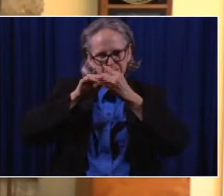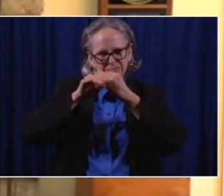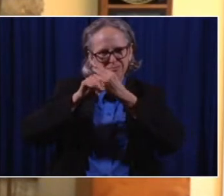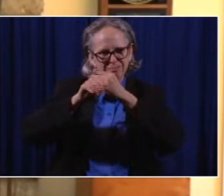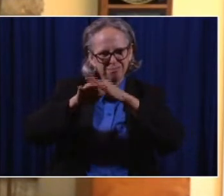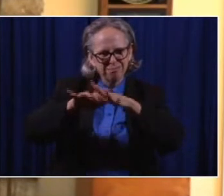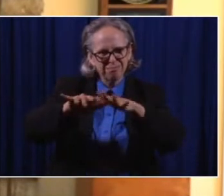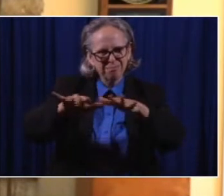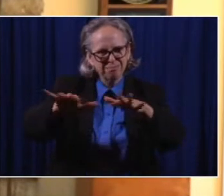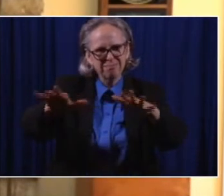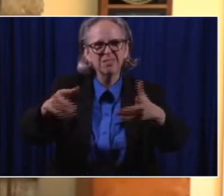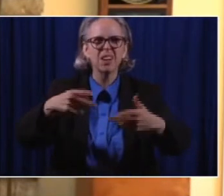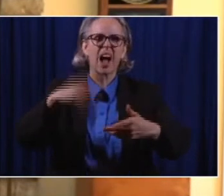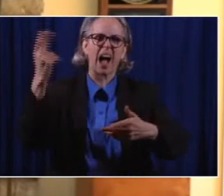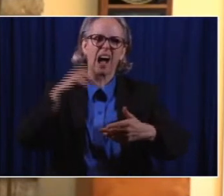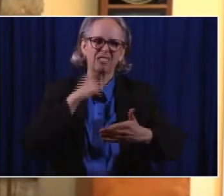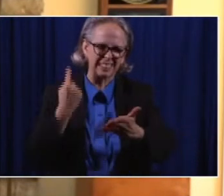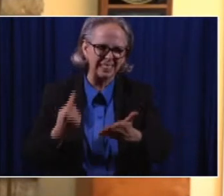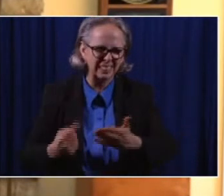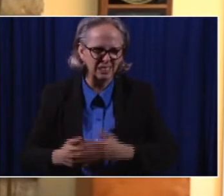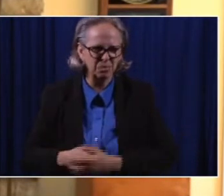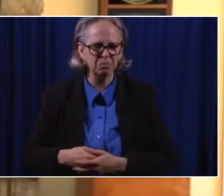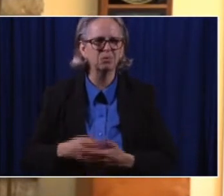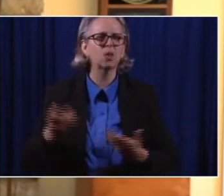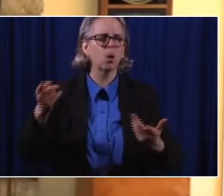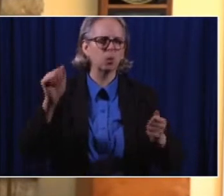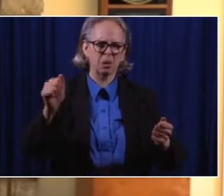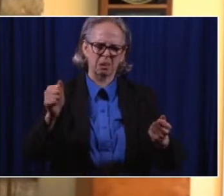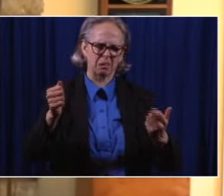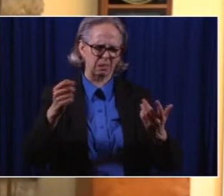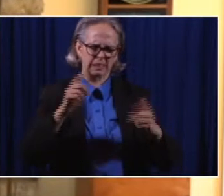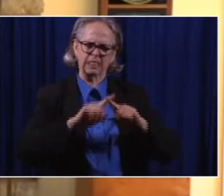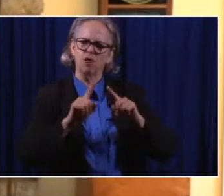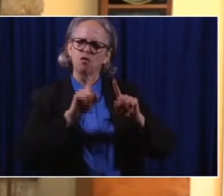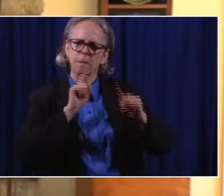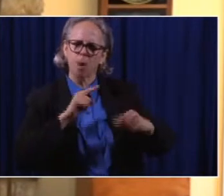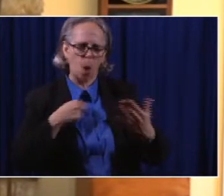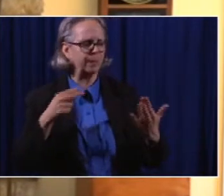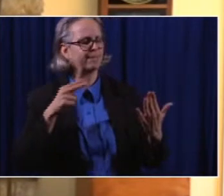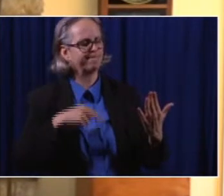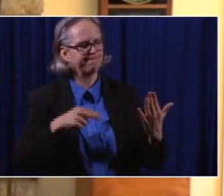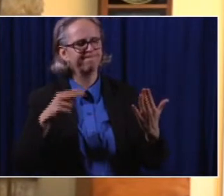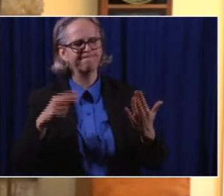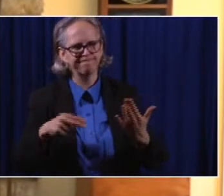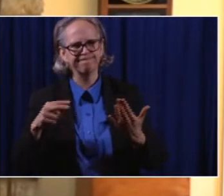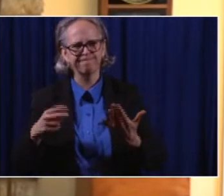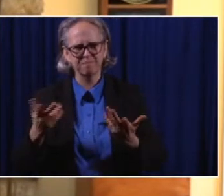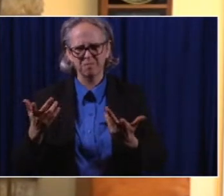that they felt came from restaurants. What you have many, many times, and came from bars.